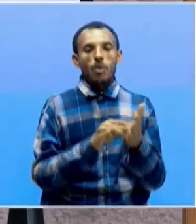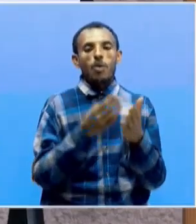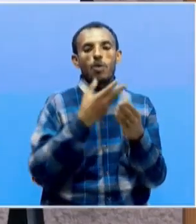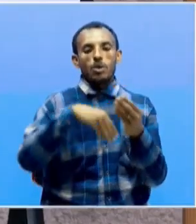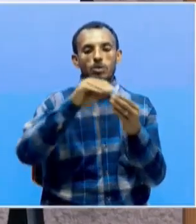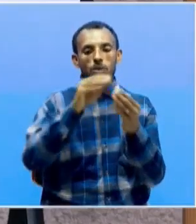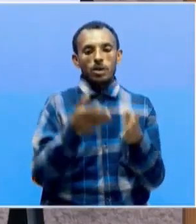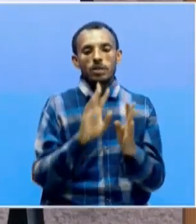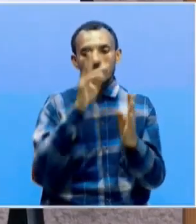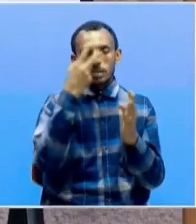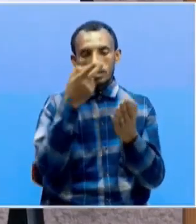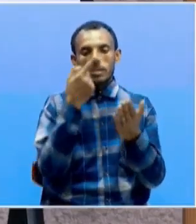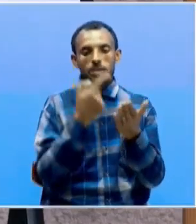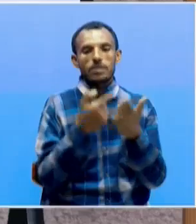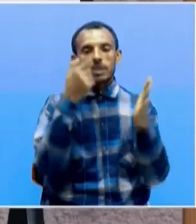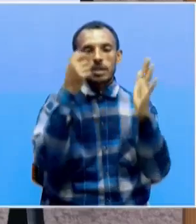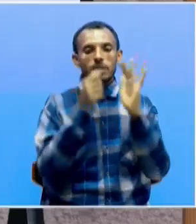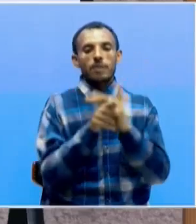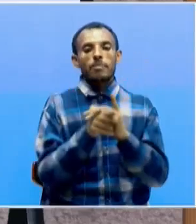one.